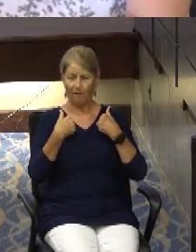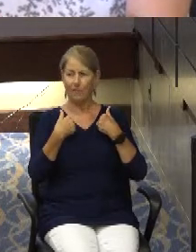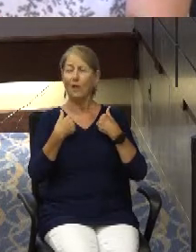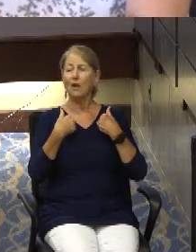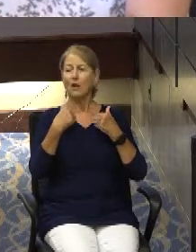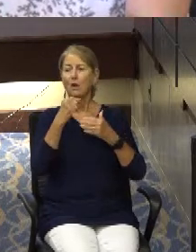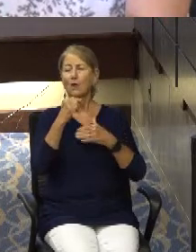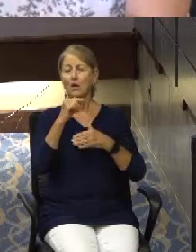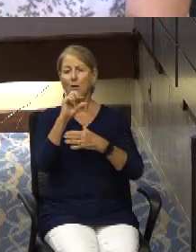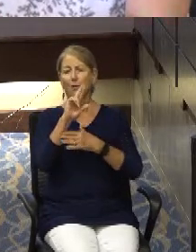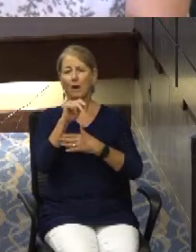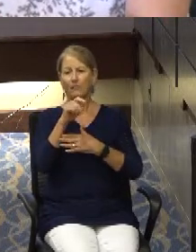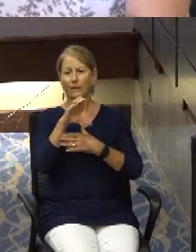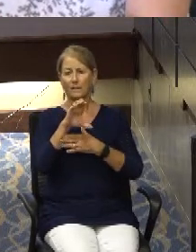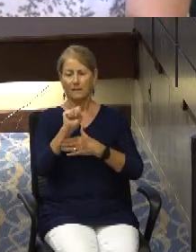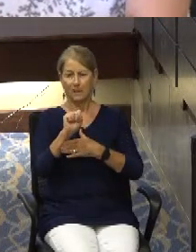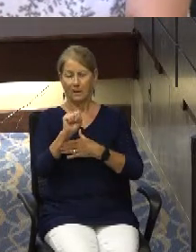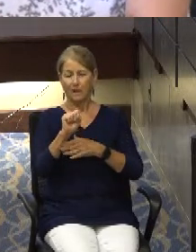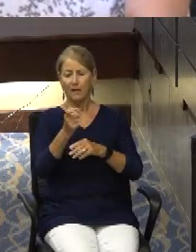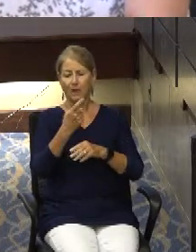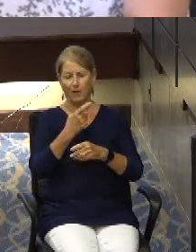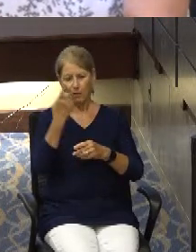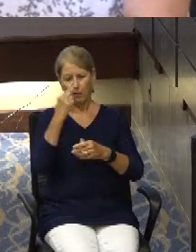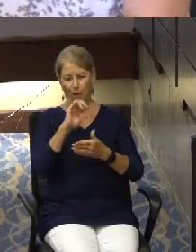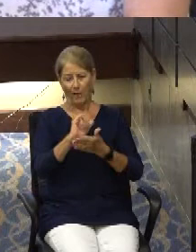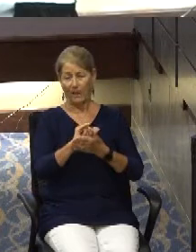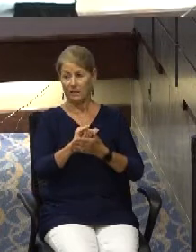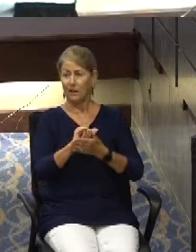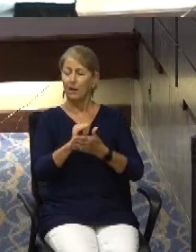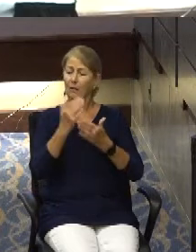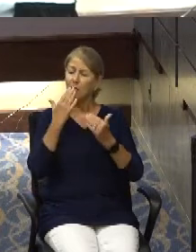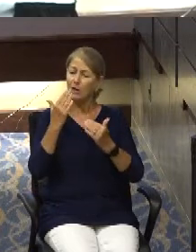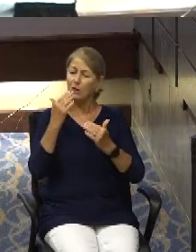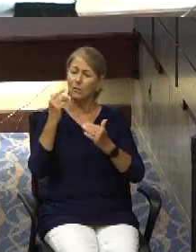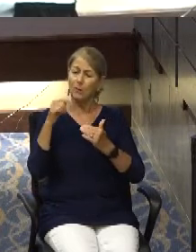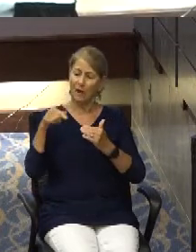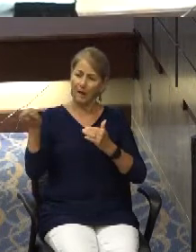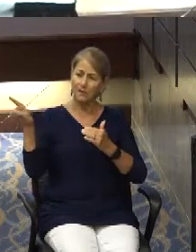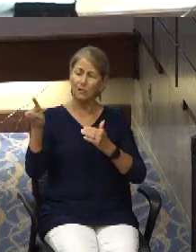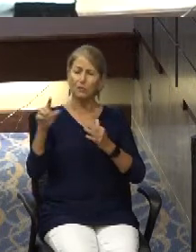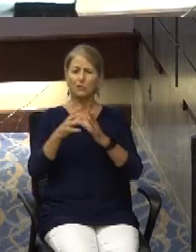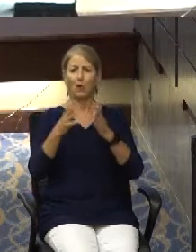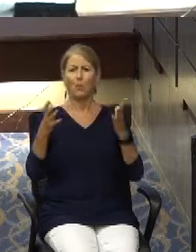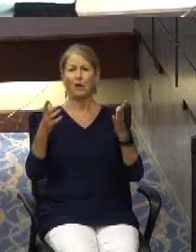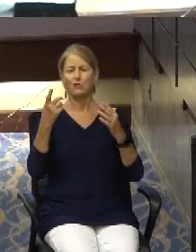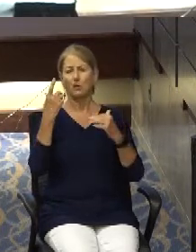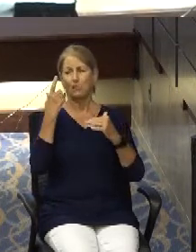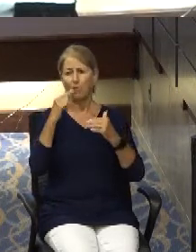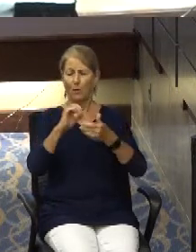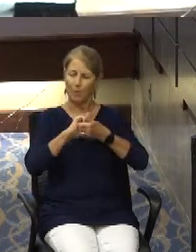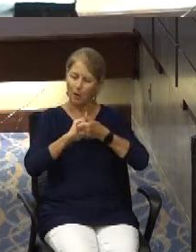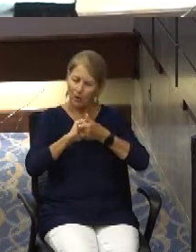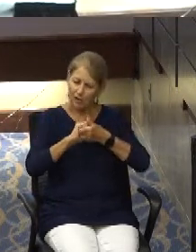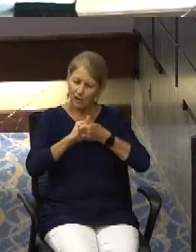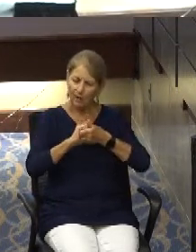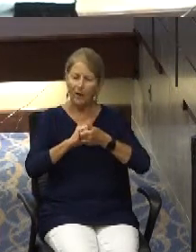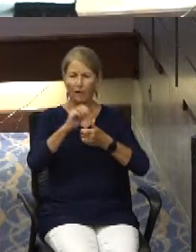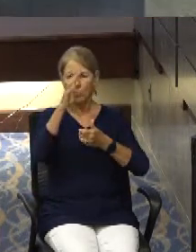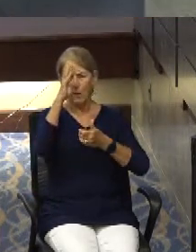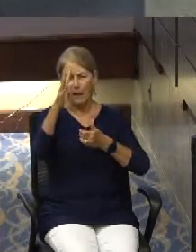on that. Yay. Thank you guys so much. We're just really thankful for the partnership in Creative Waco.